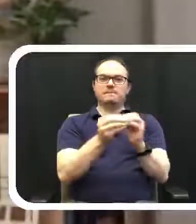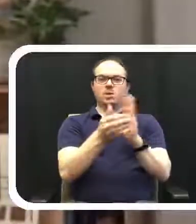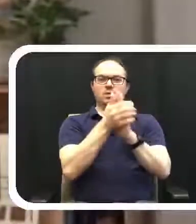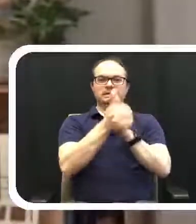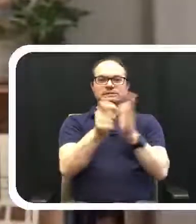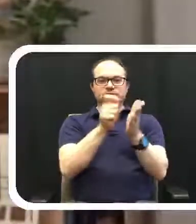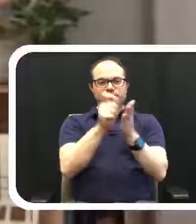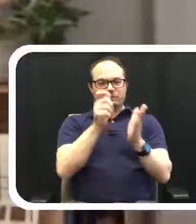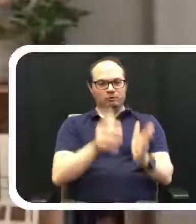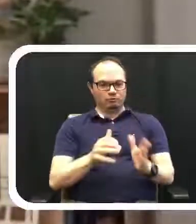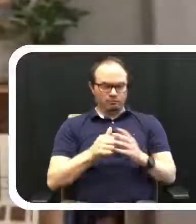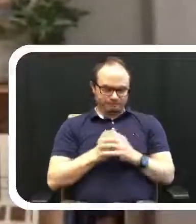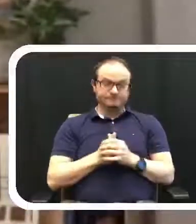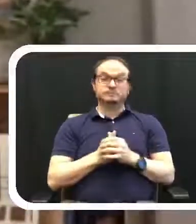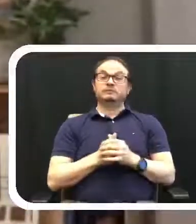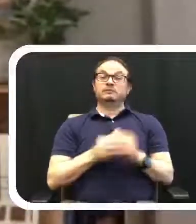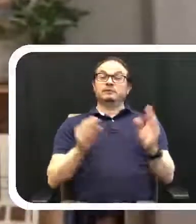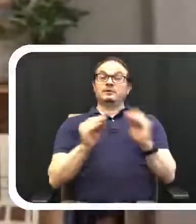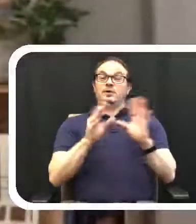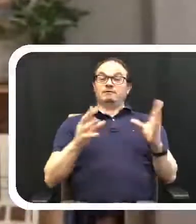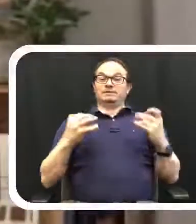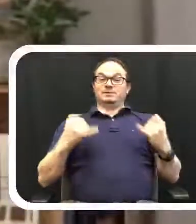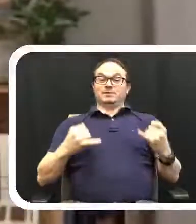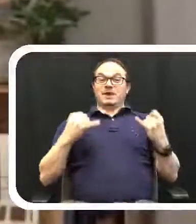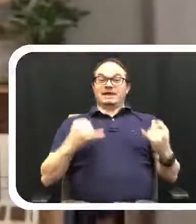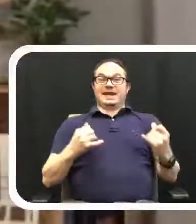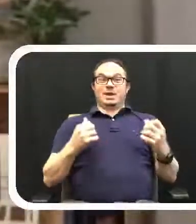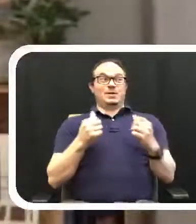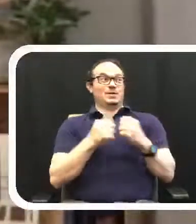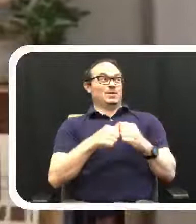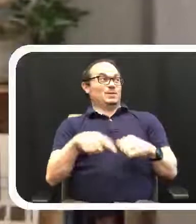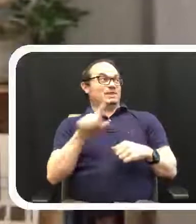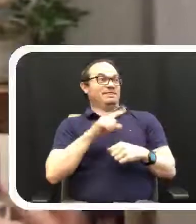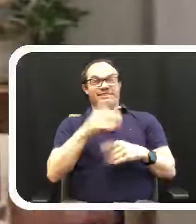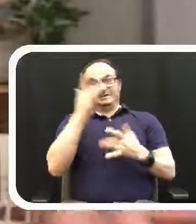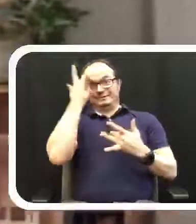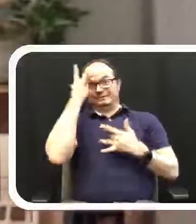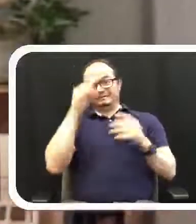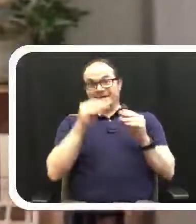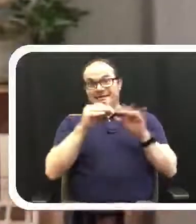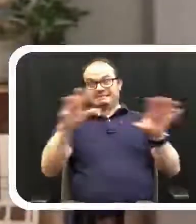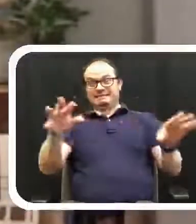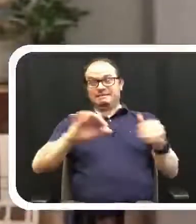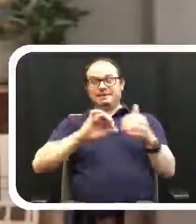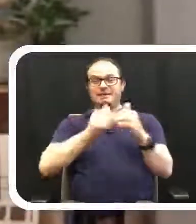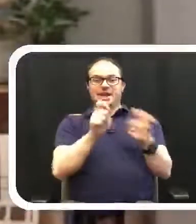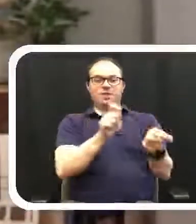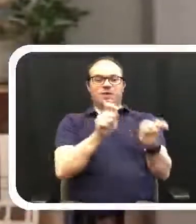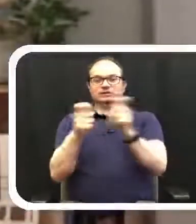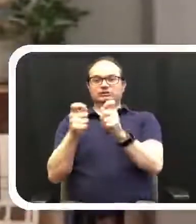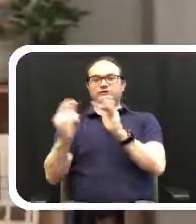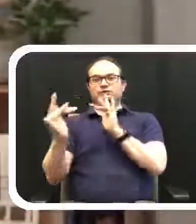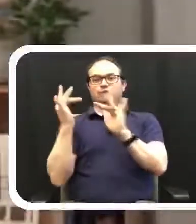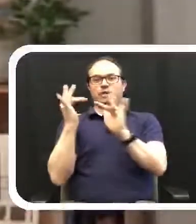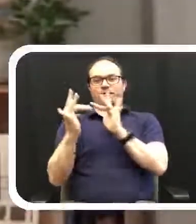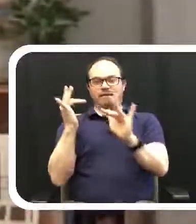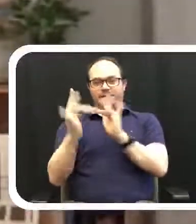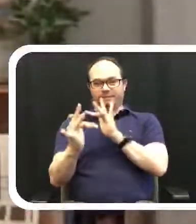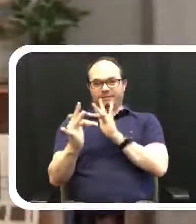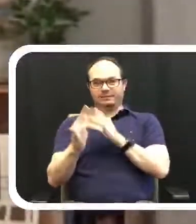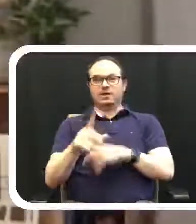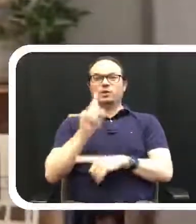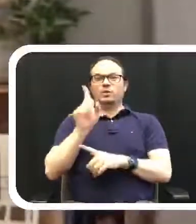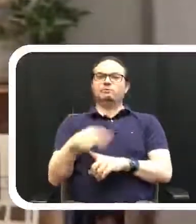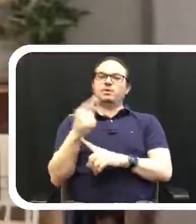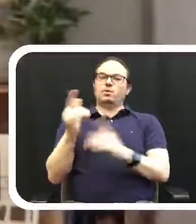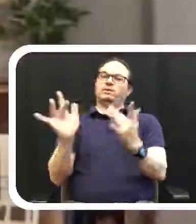writers. And so obviously right now with the pandemic and the way that we've shifted to online learning, we have been